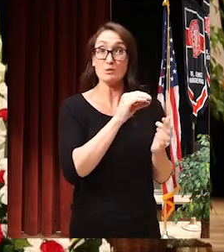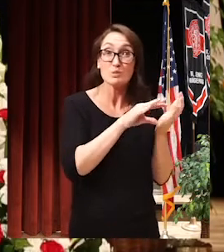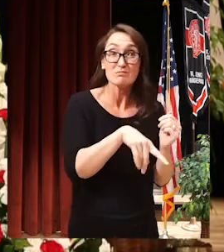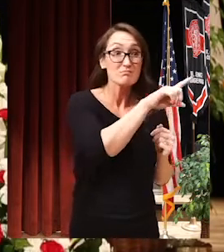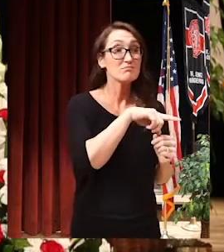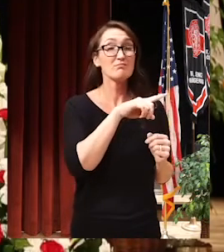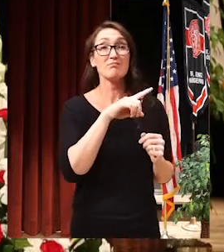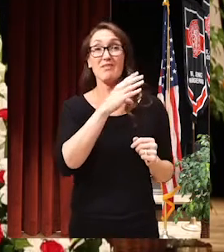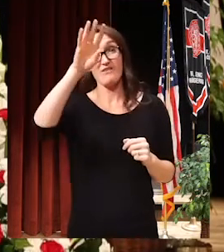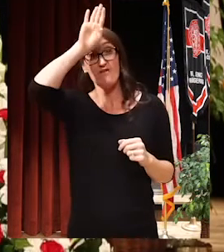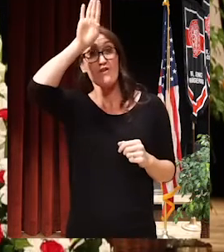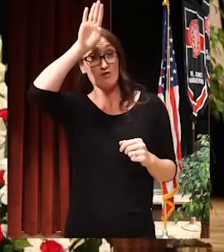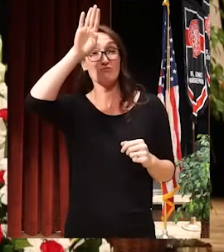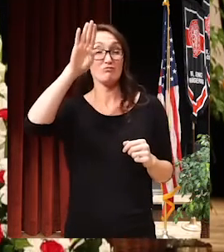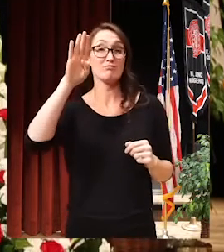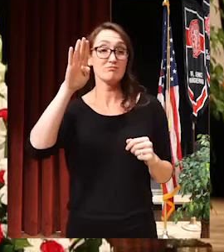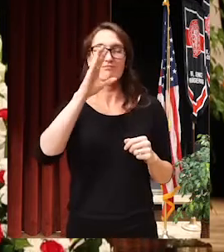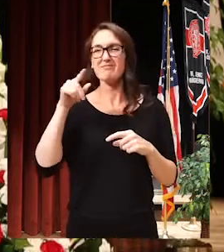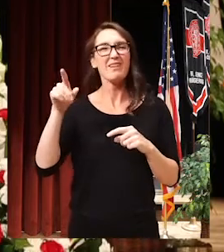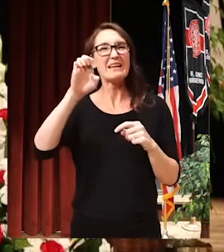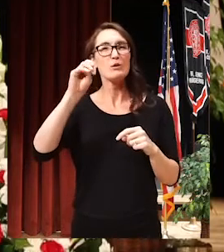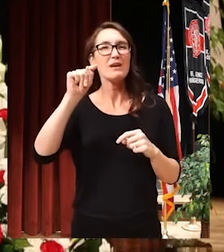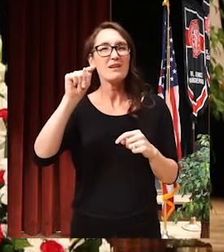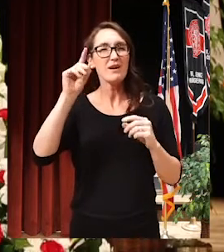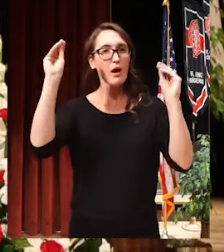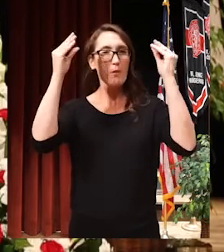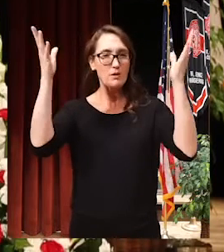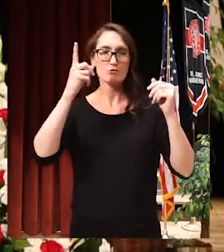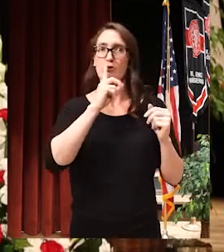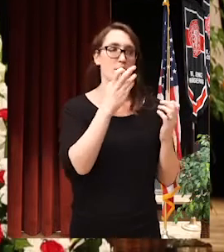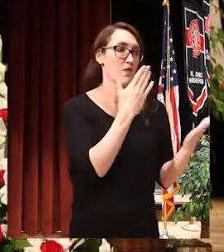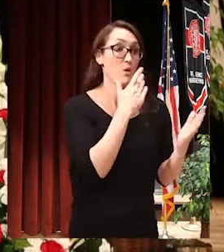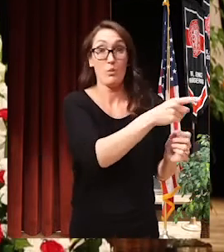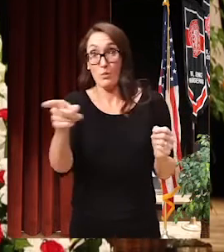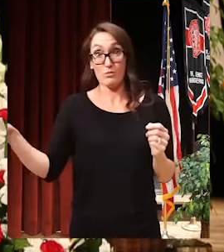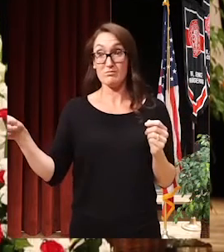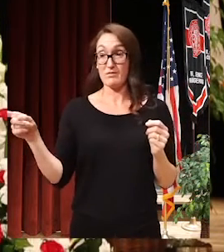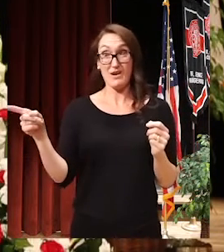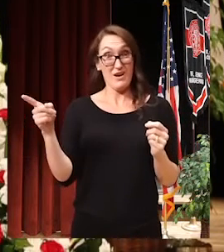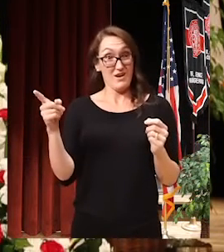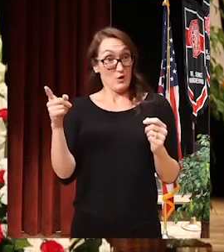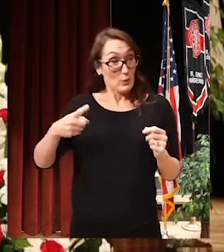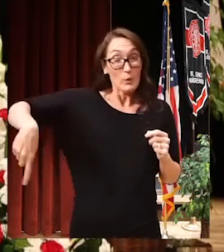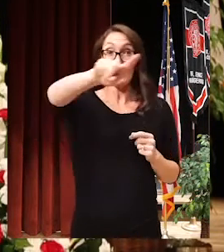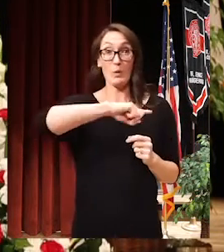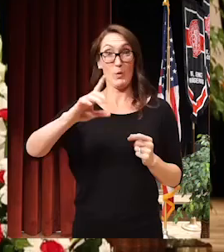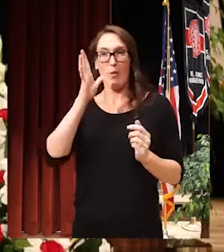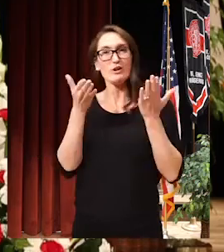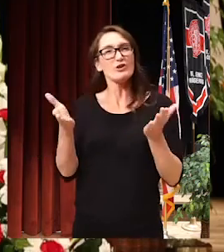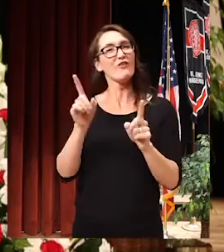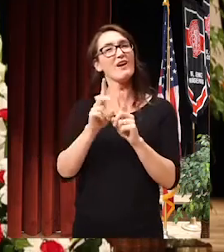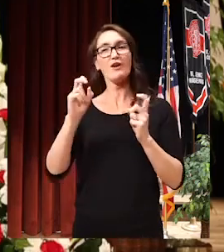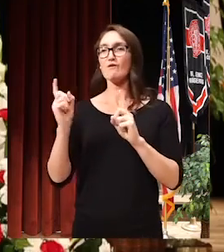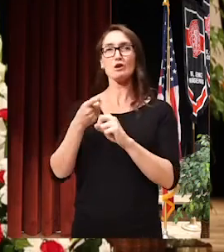and firefighters and paramedics. We know because of you, you're serving as first